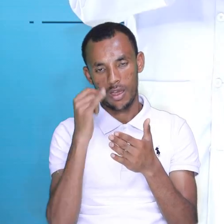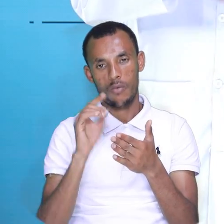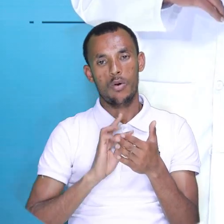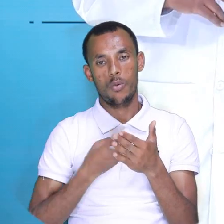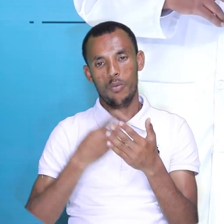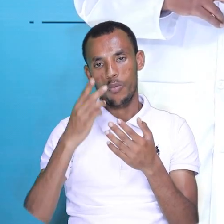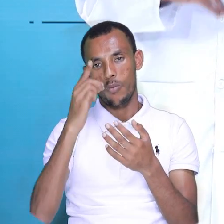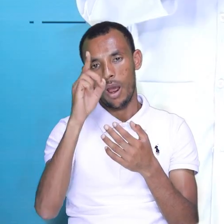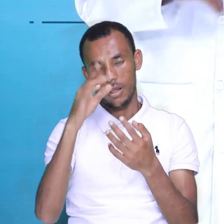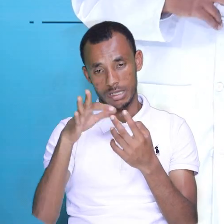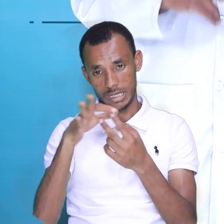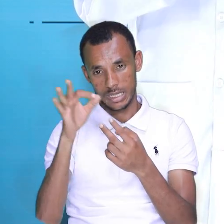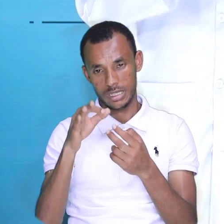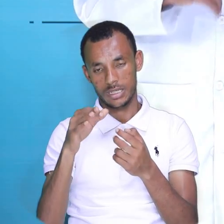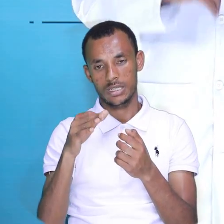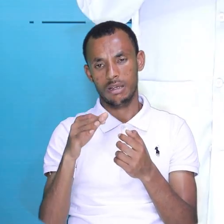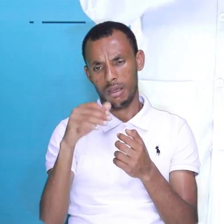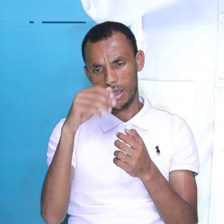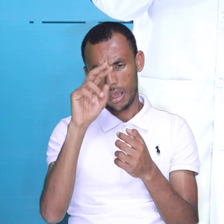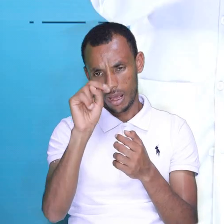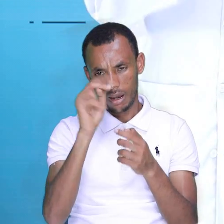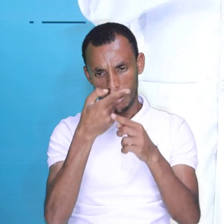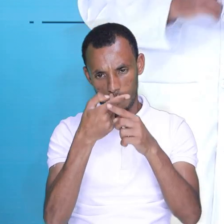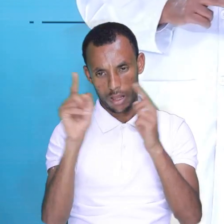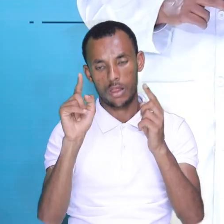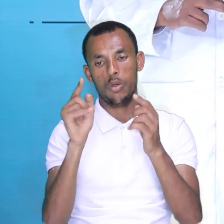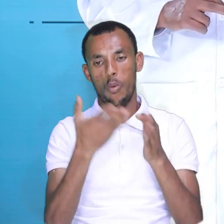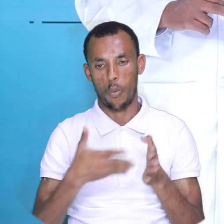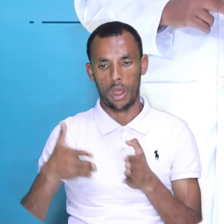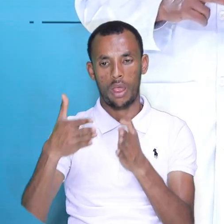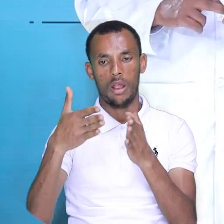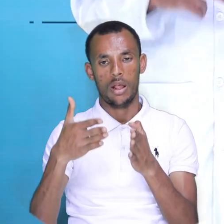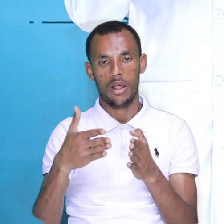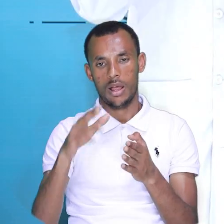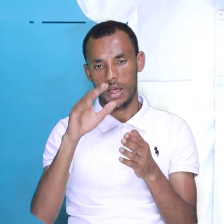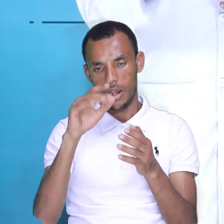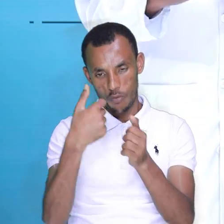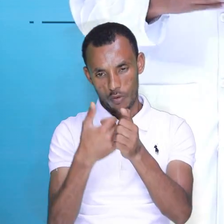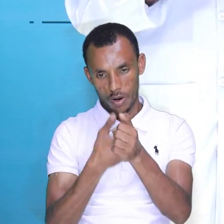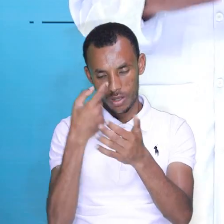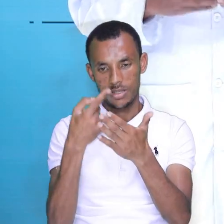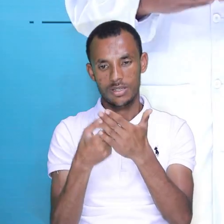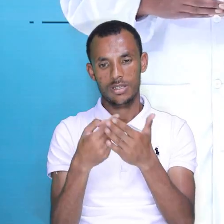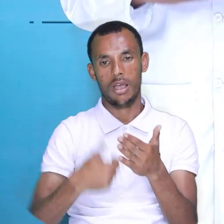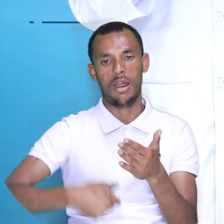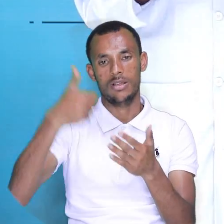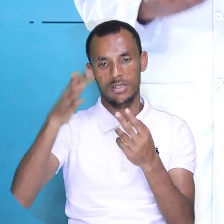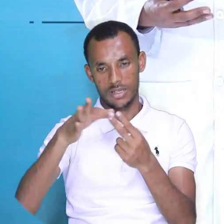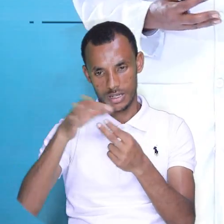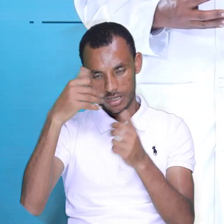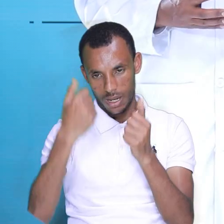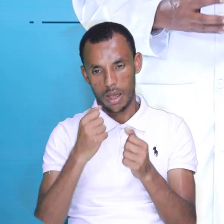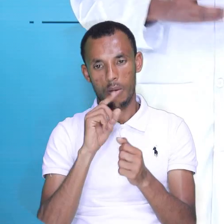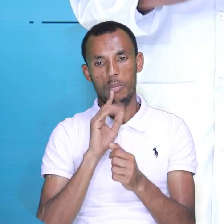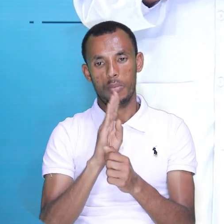one selection can be done in n different ways, and following this, another selection can be